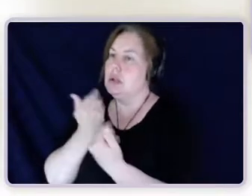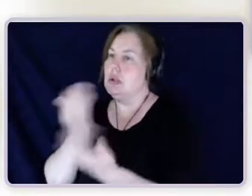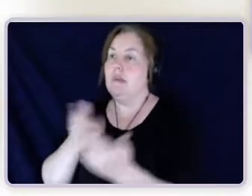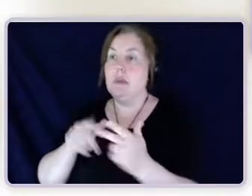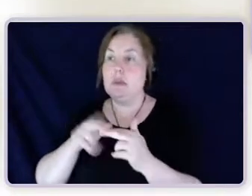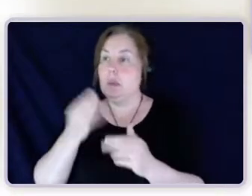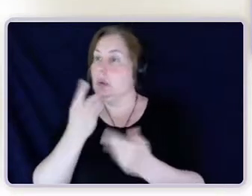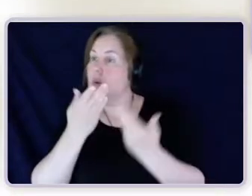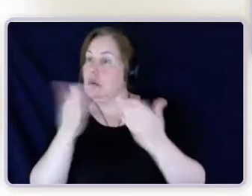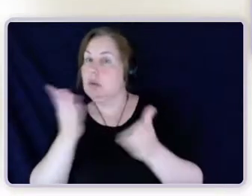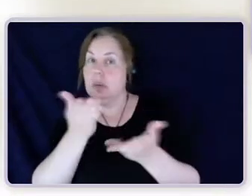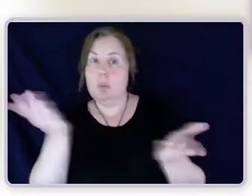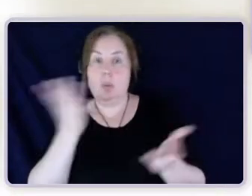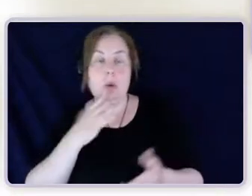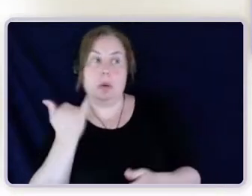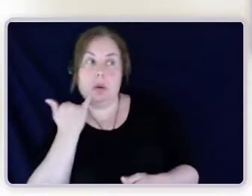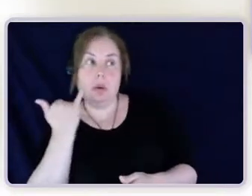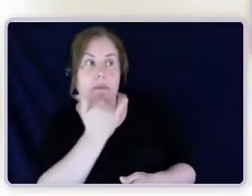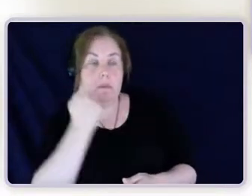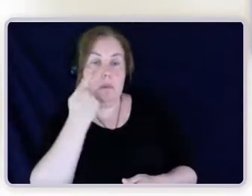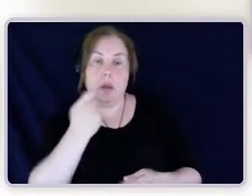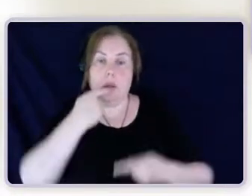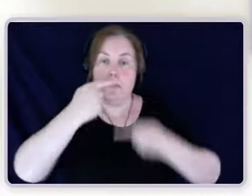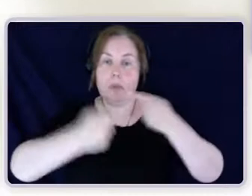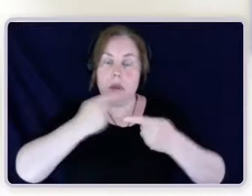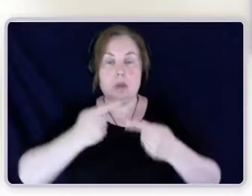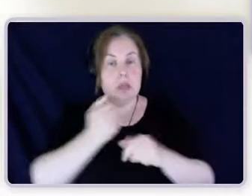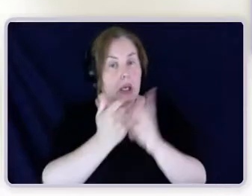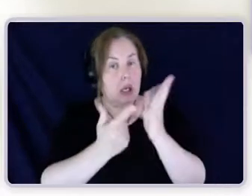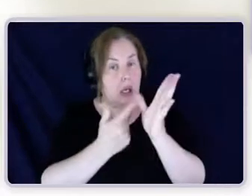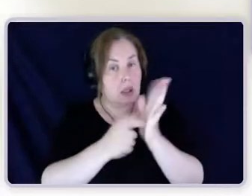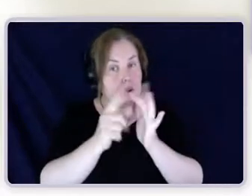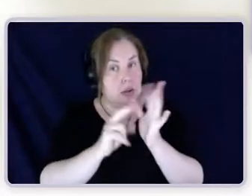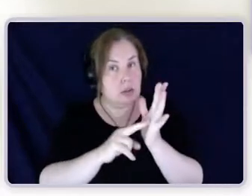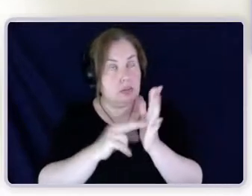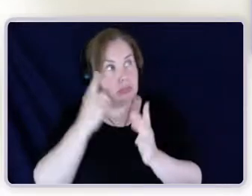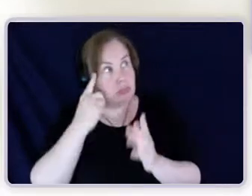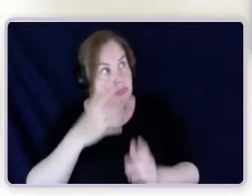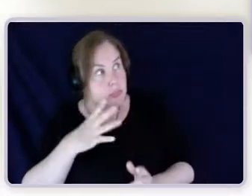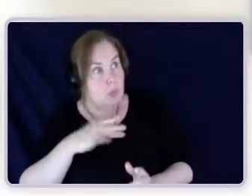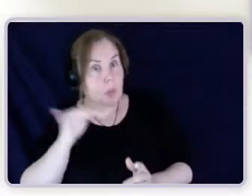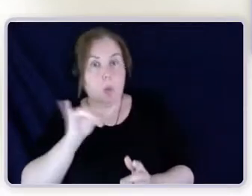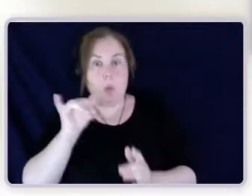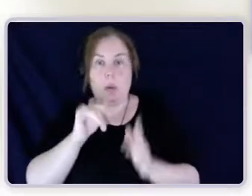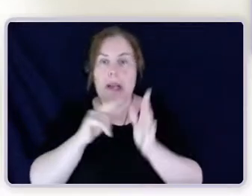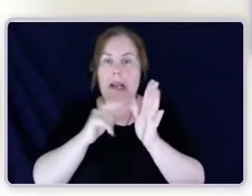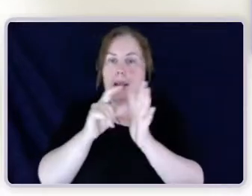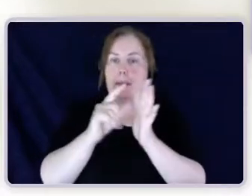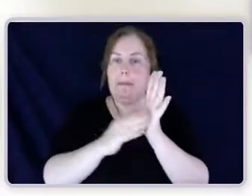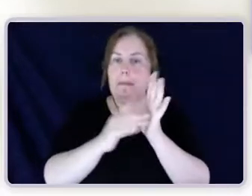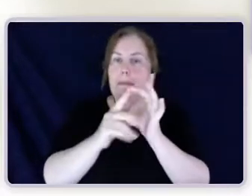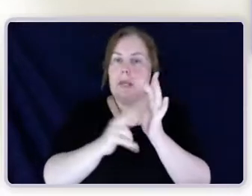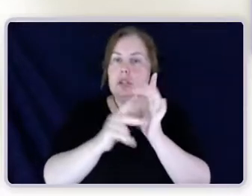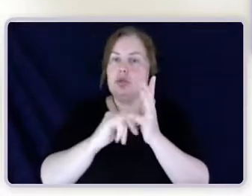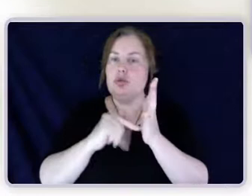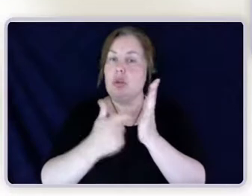or about whether a guardian or an administrator is needed. And you'll find on our website there are lots of other online resources which I